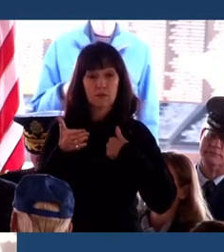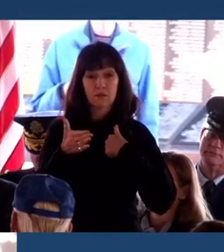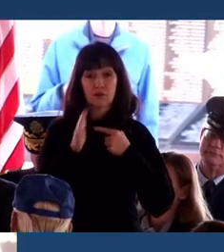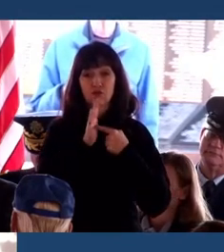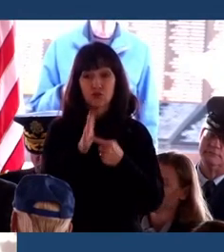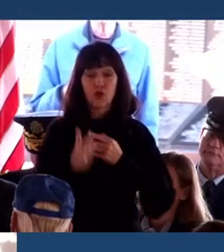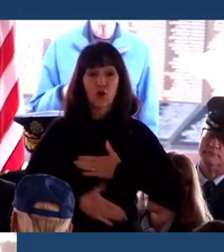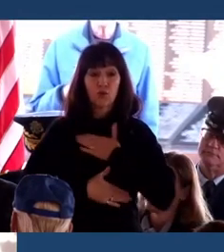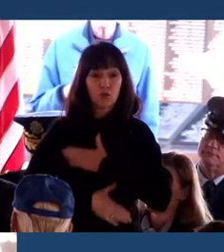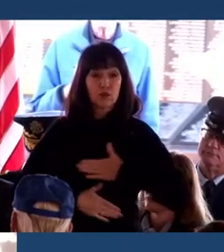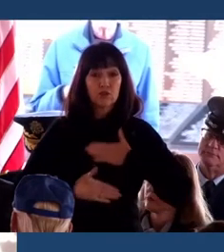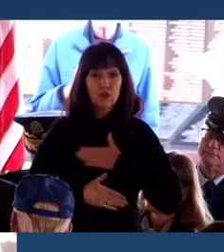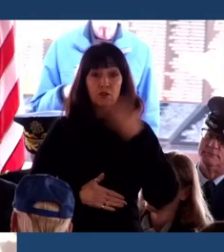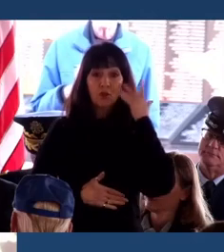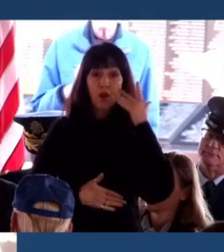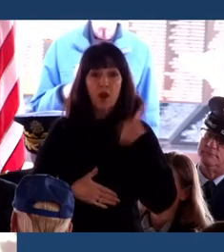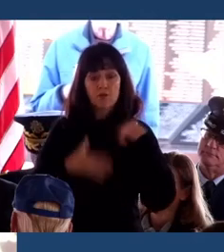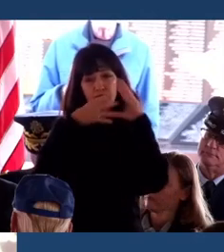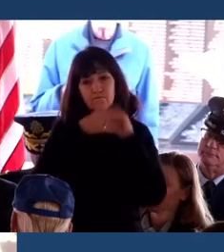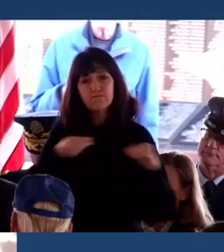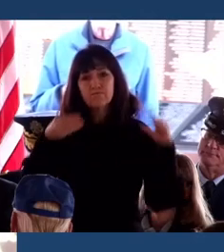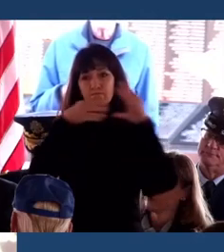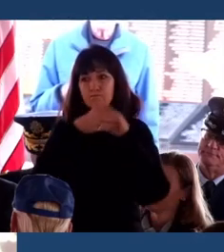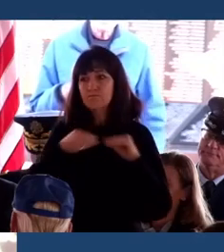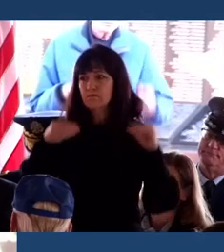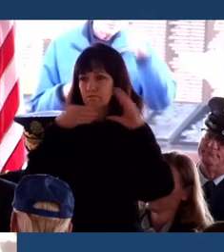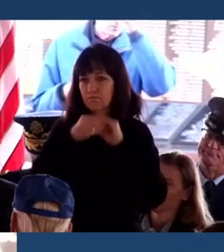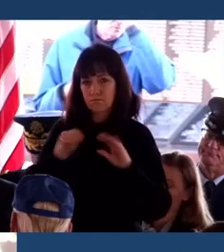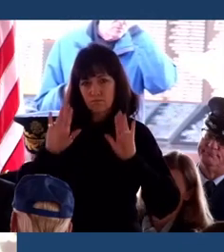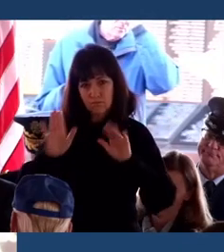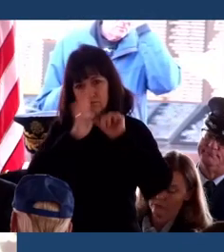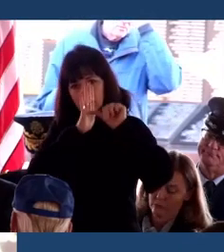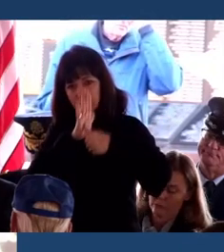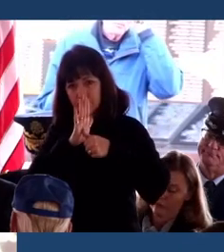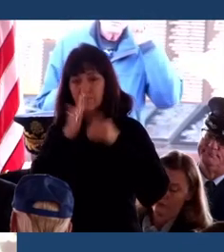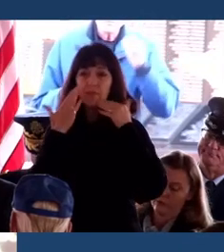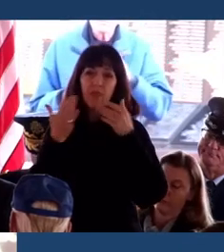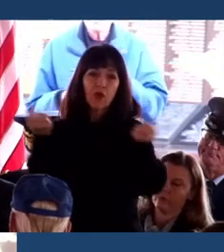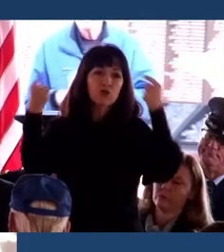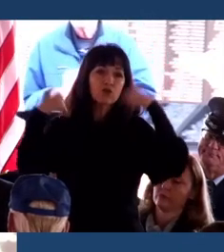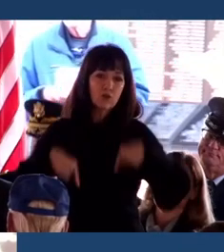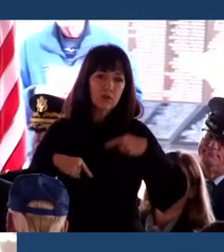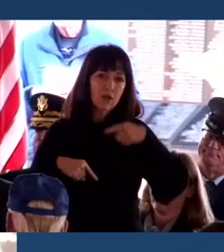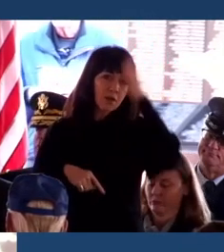stories so they're not lost to history. Thank you all for coming today. God bless you, and may God bless America.